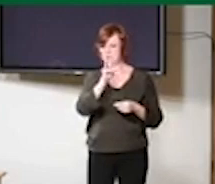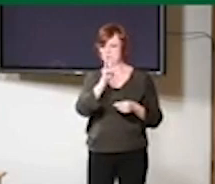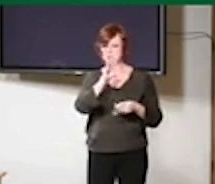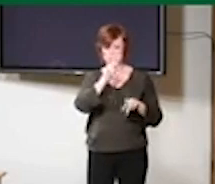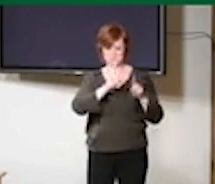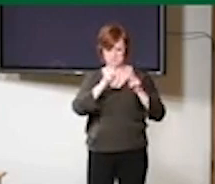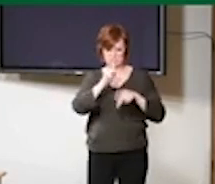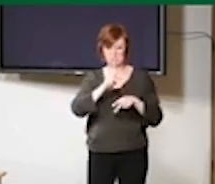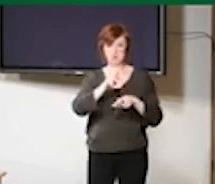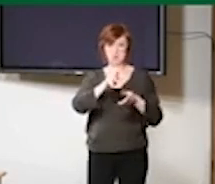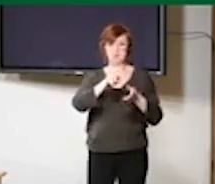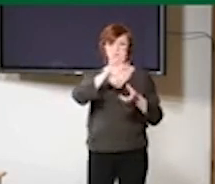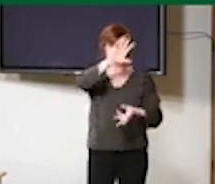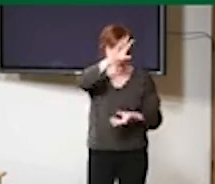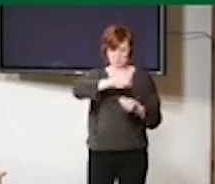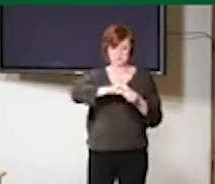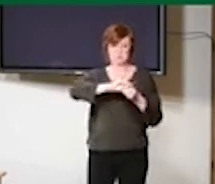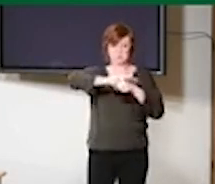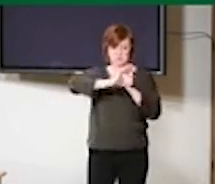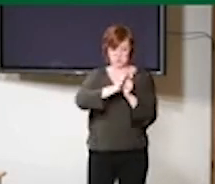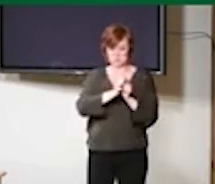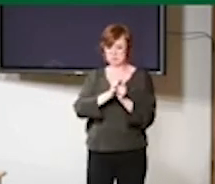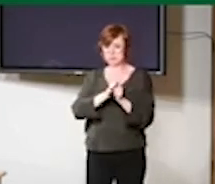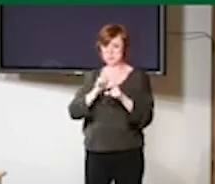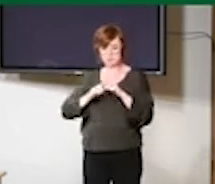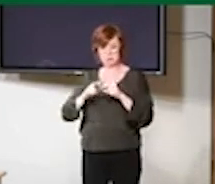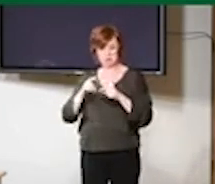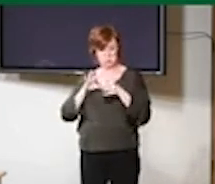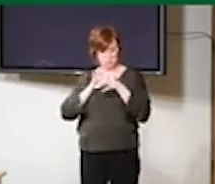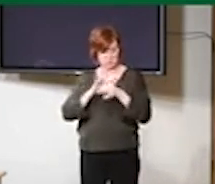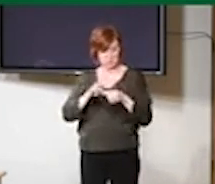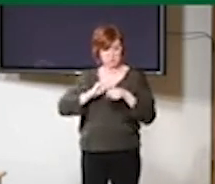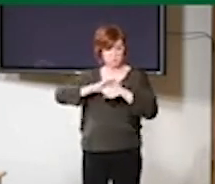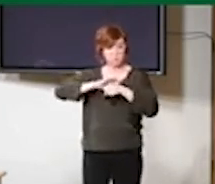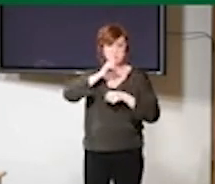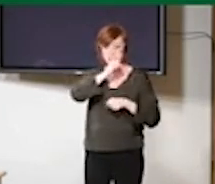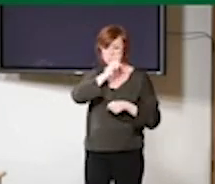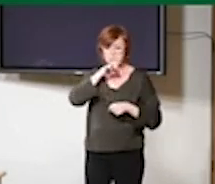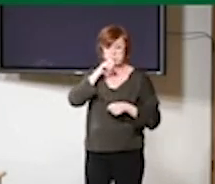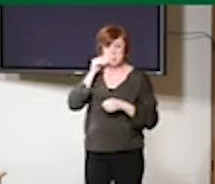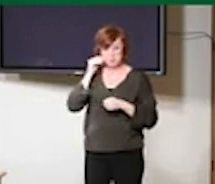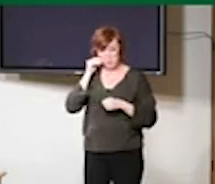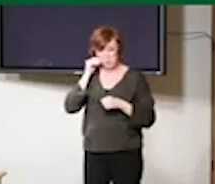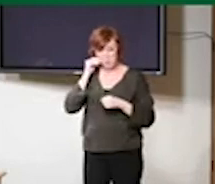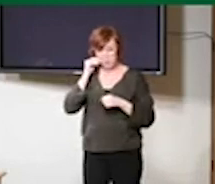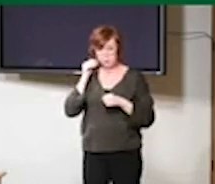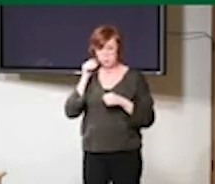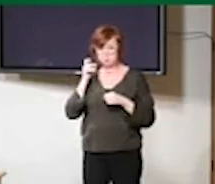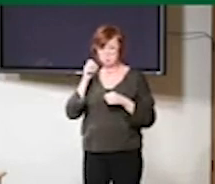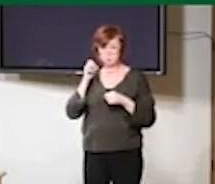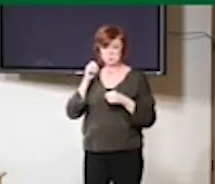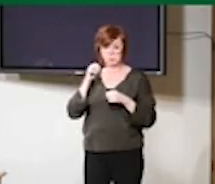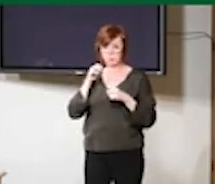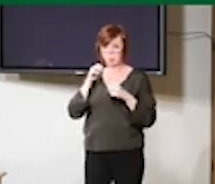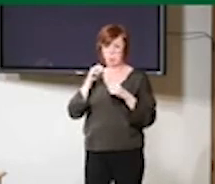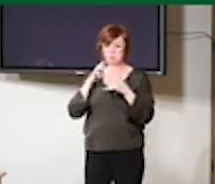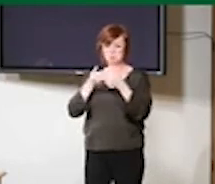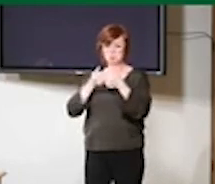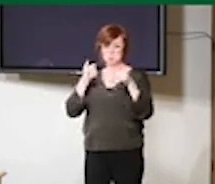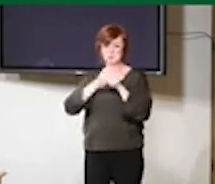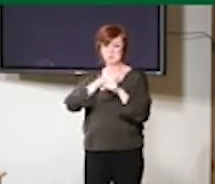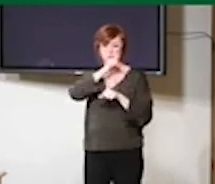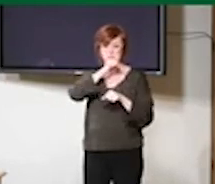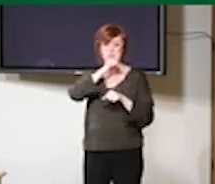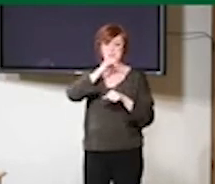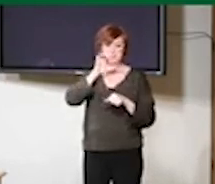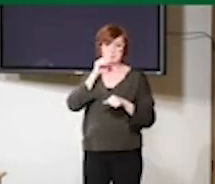to care homes been identified? So as of today, we are not aware of any cases in long-term